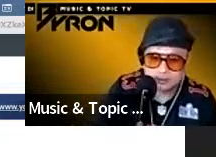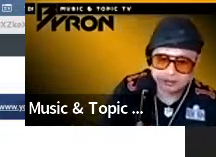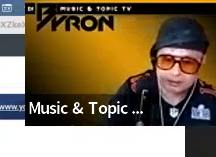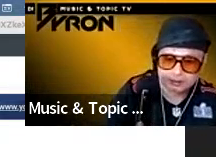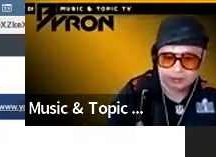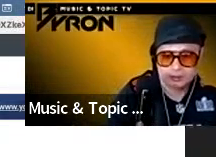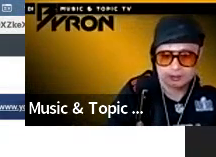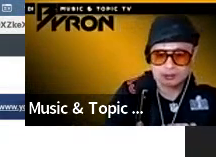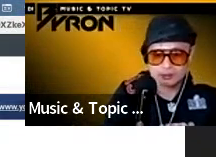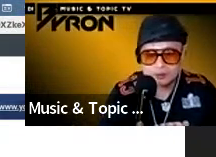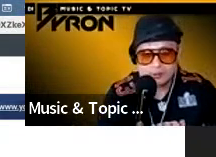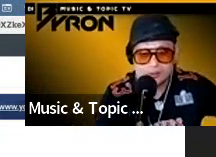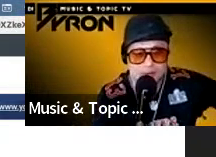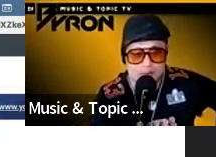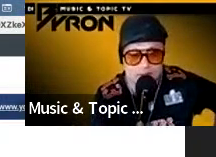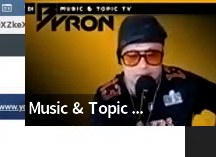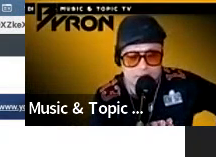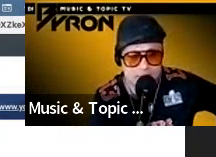merely the defense